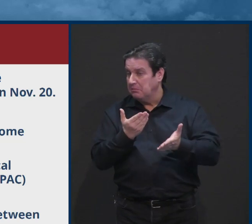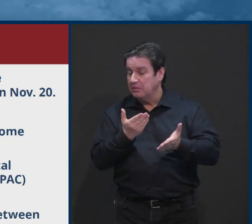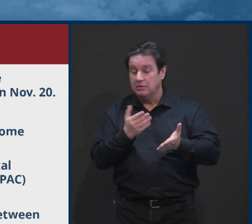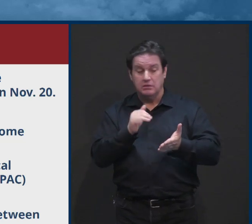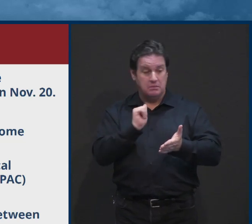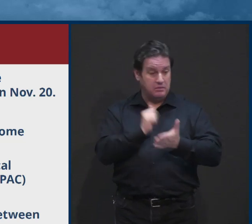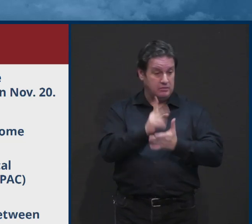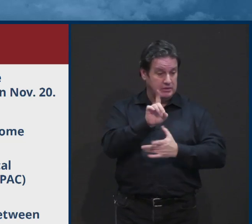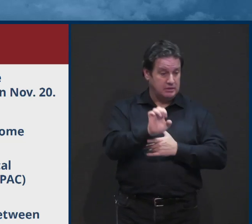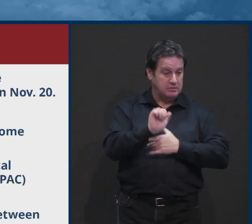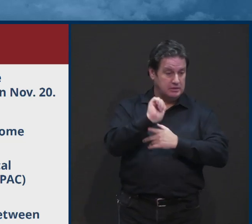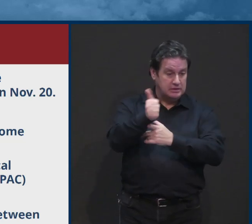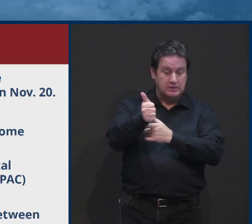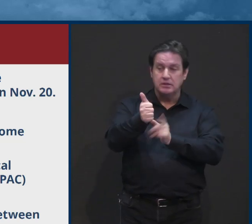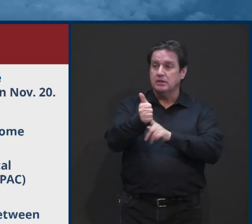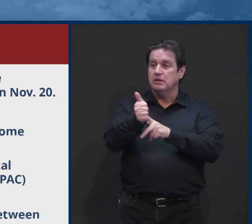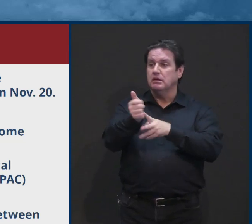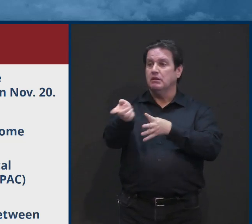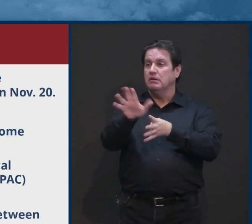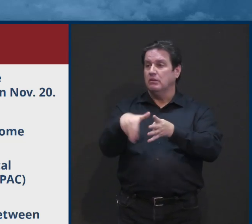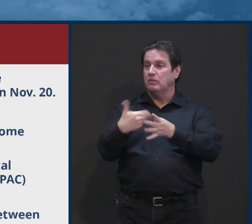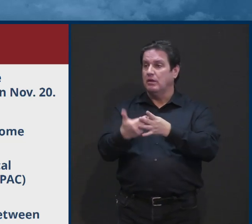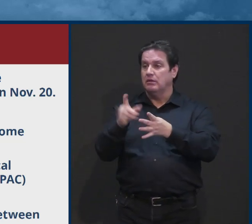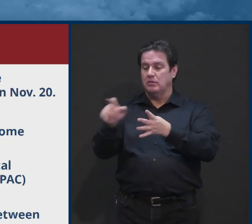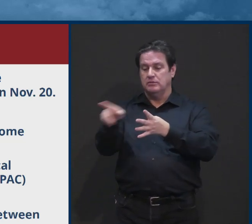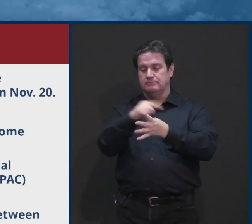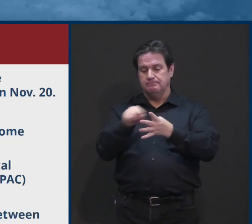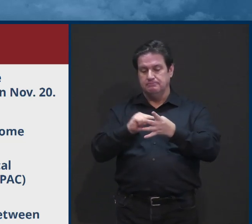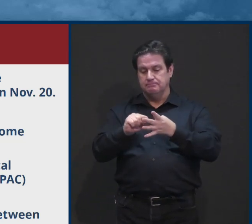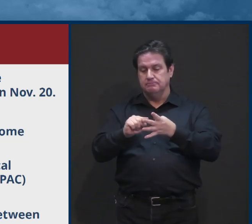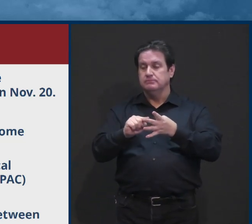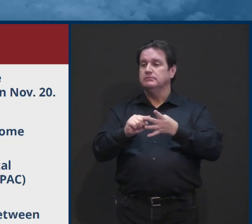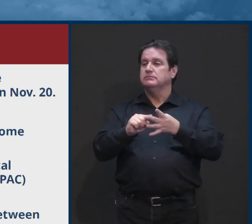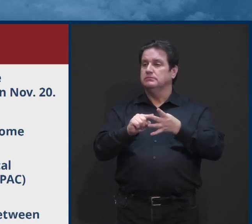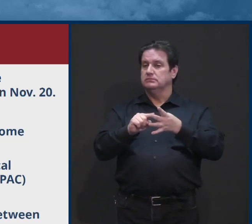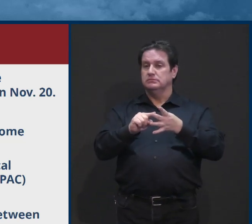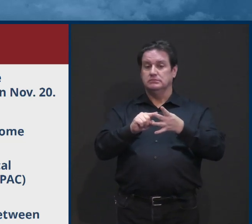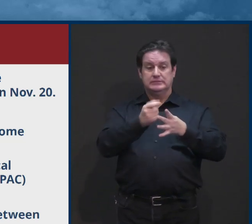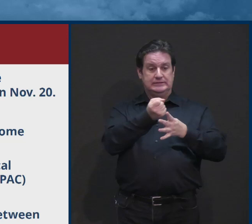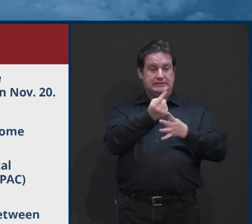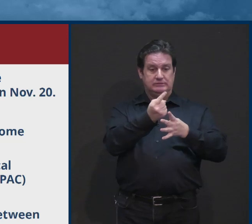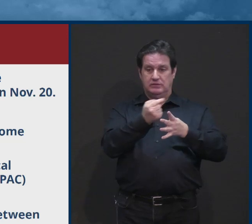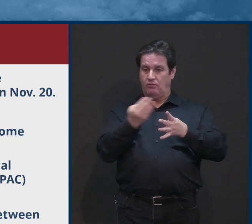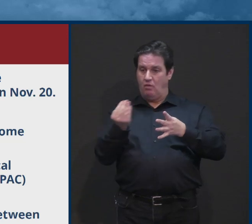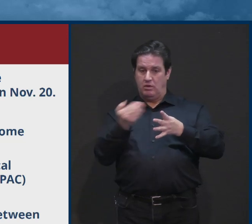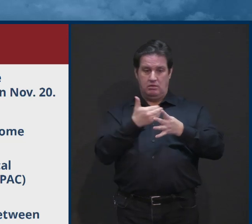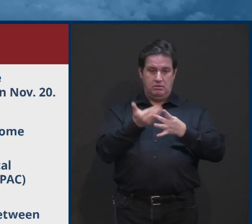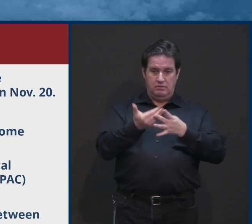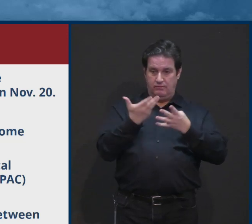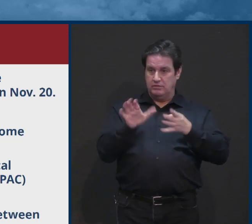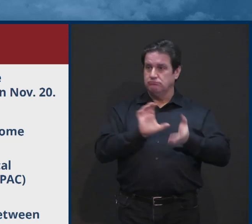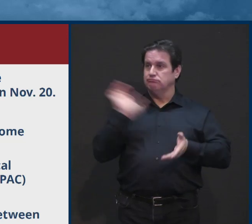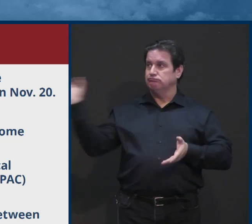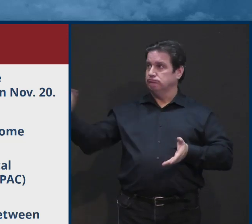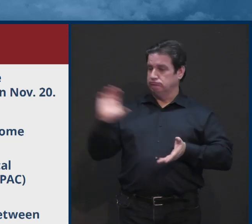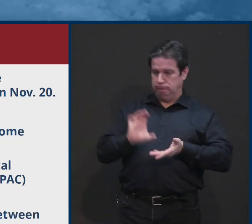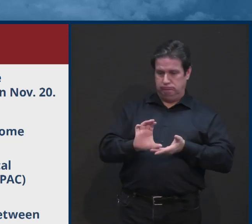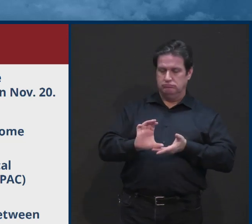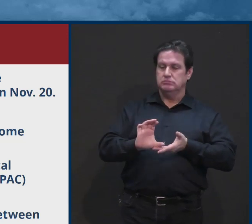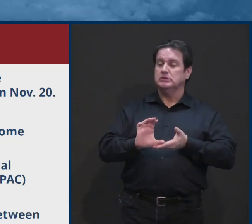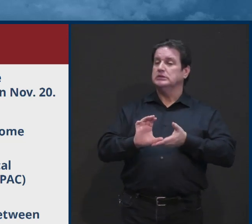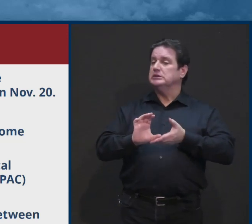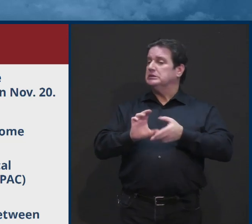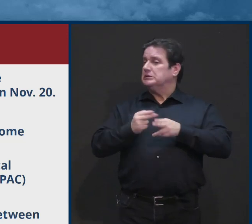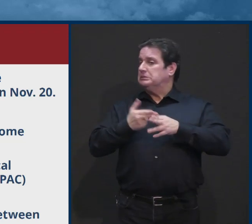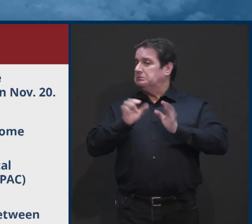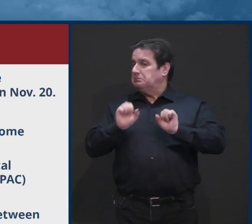then that it may arrive in Delaware between December 11th and 14th. So that's the soonest that we will get